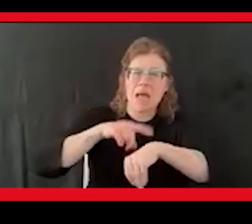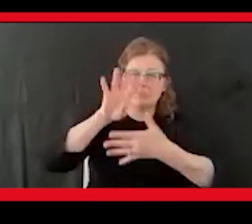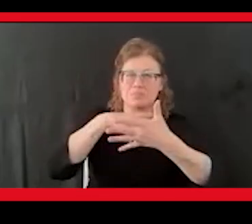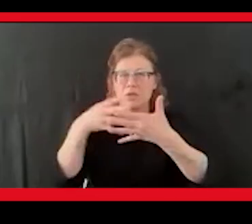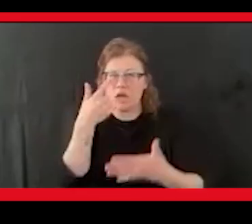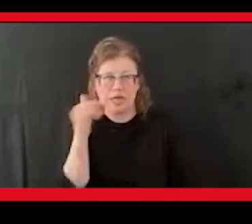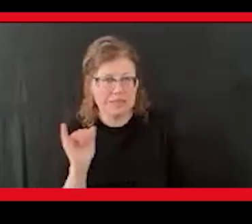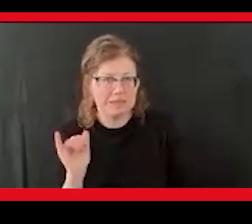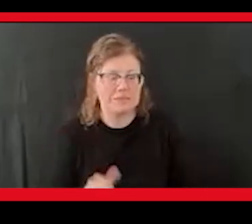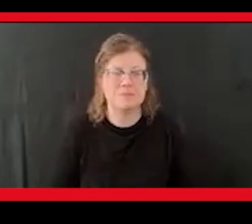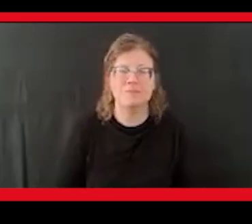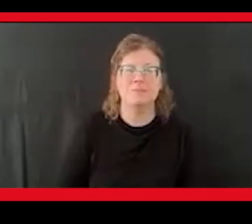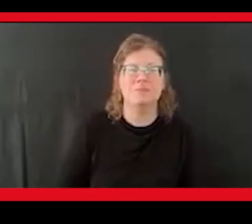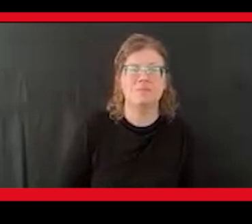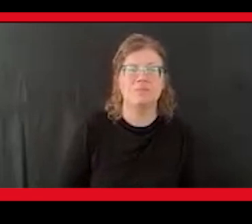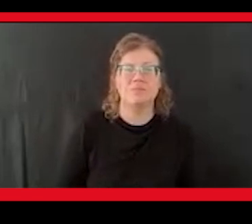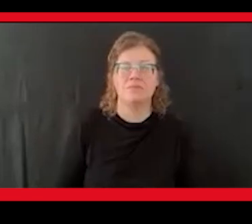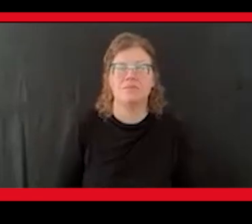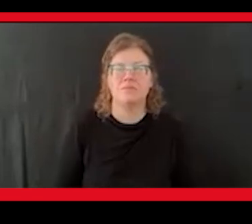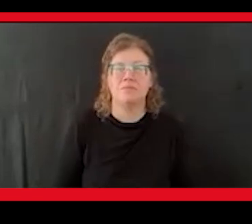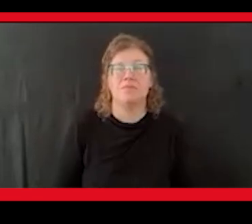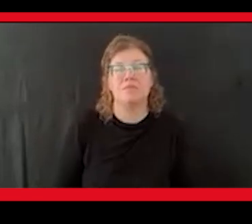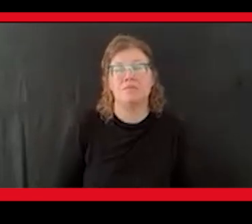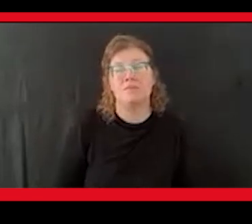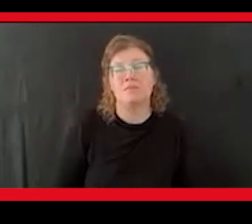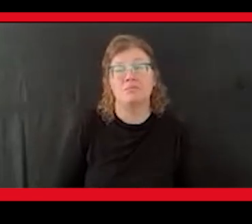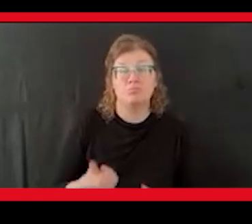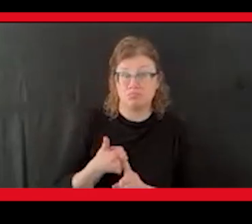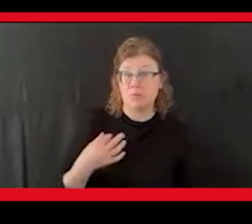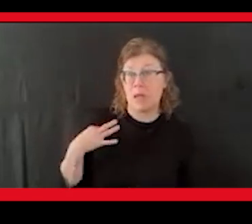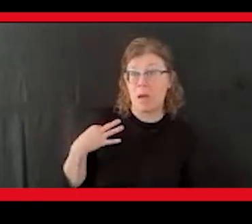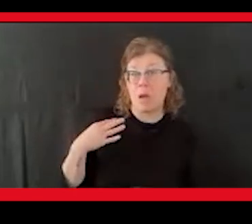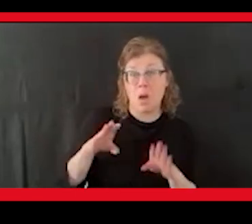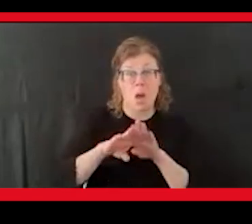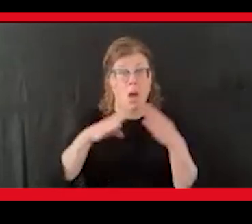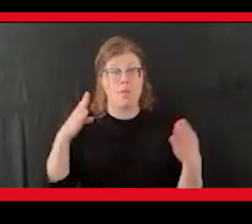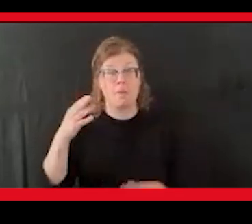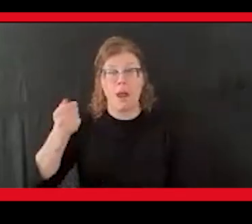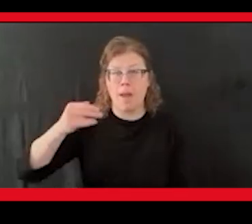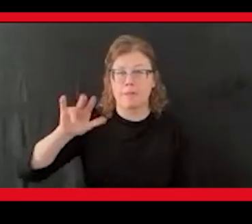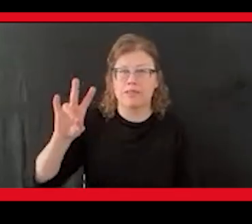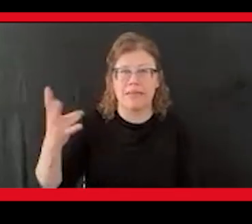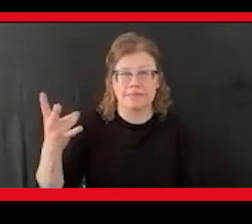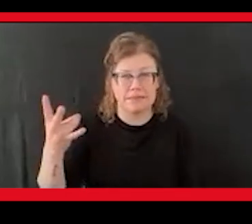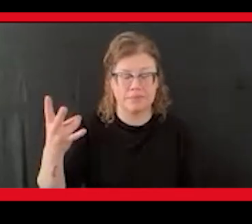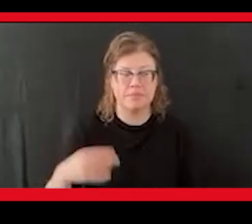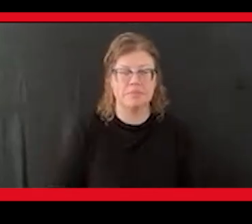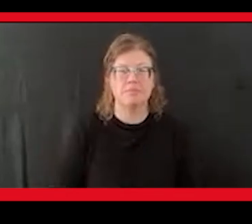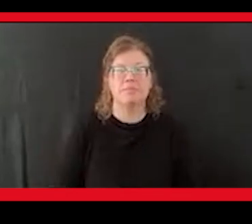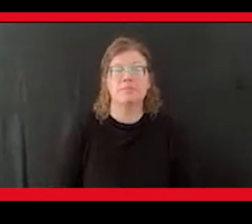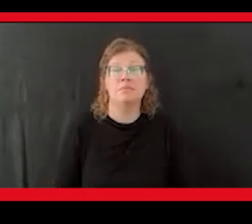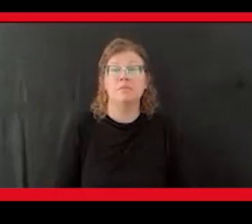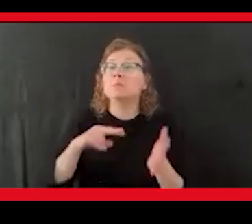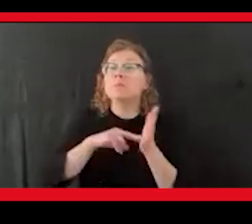Applications open on April 7th. This means that the program will be available in our grant platform online, and you